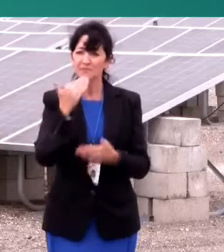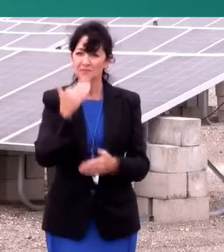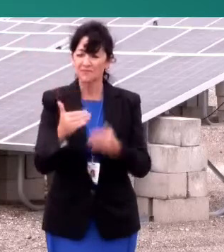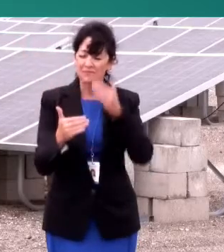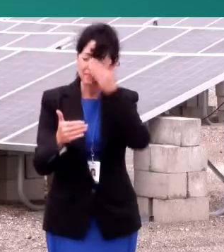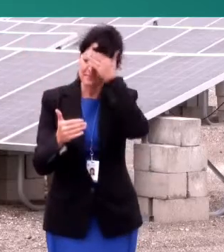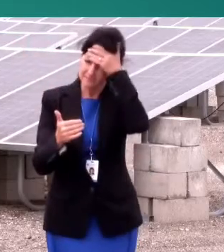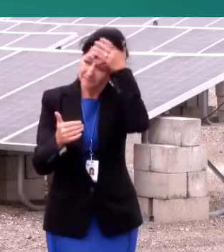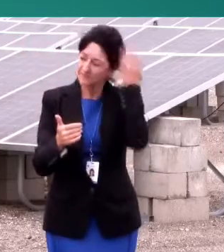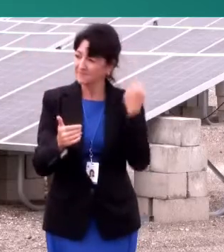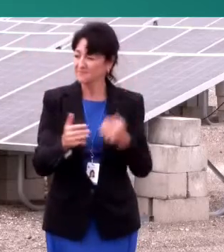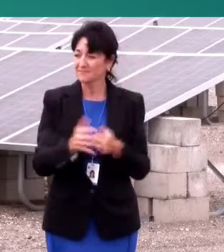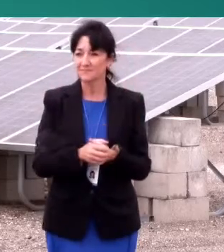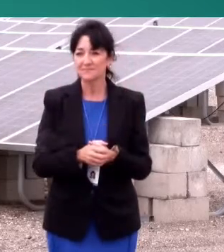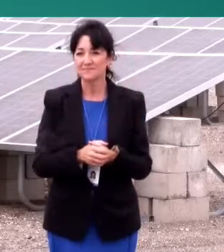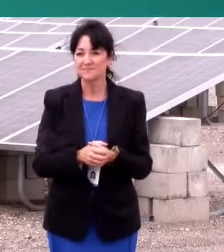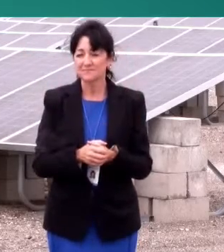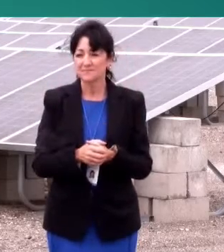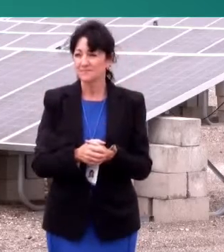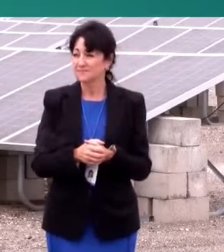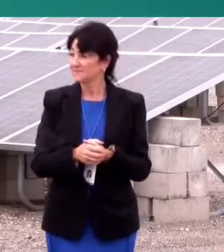Jeffrey Richardson.